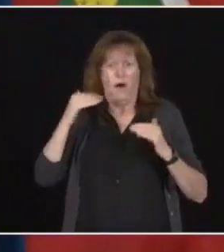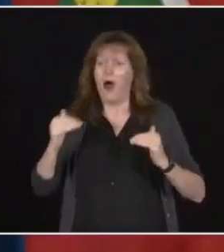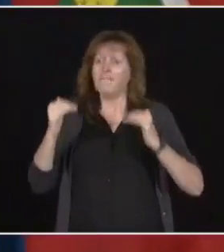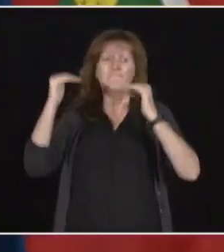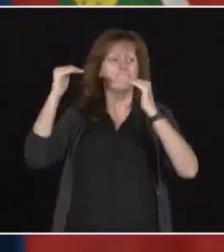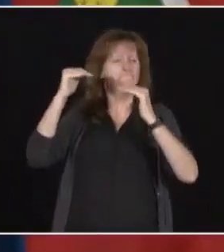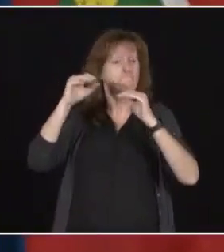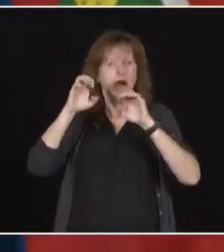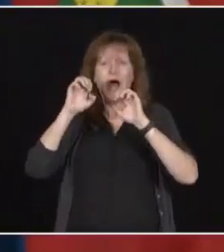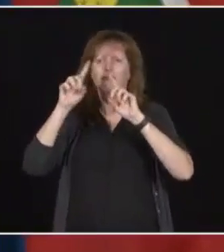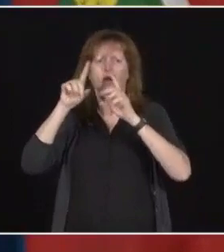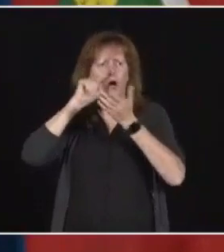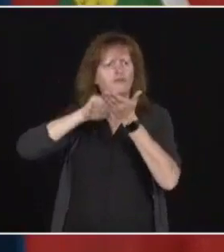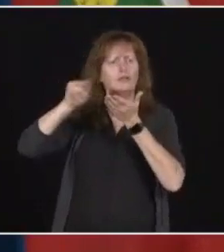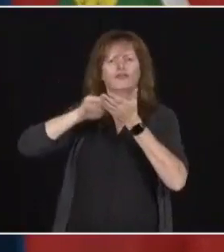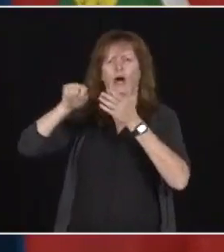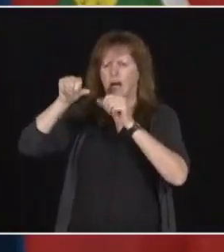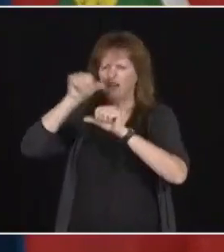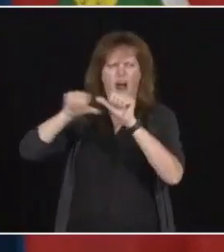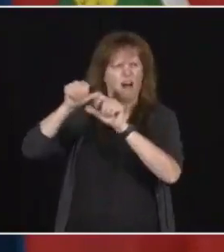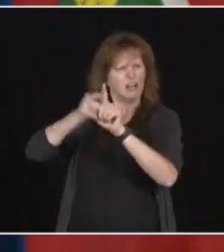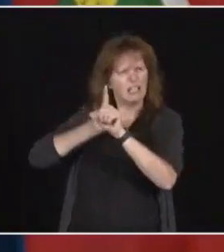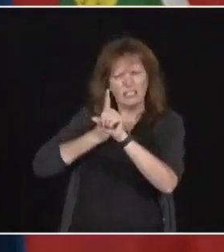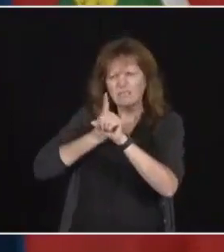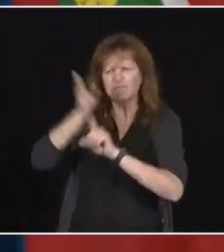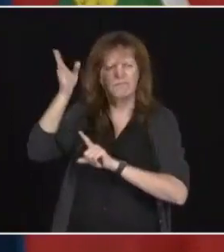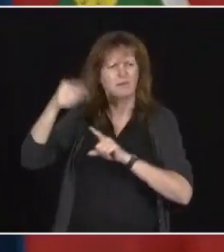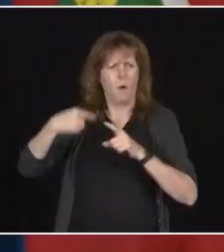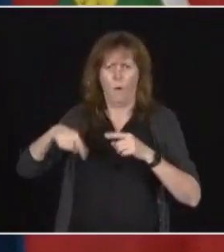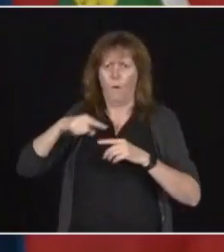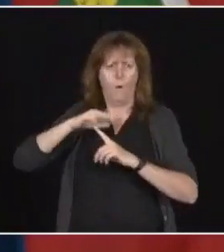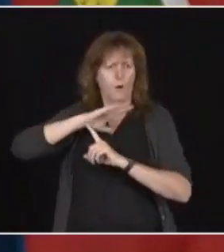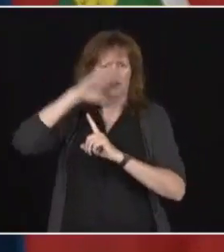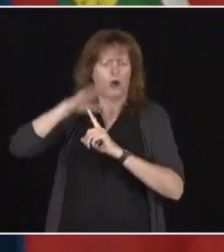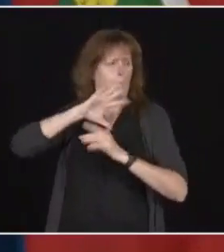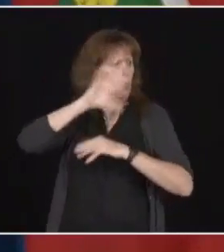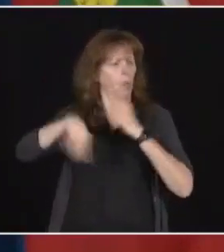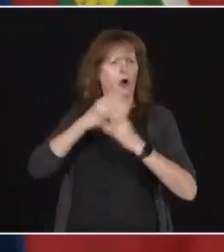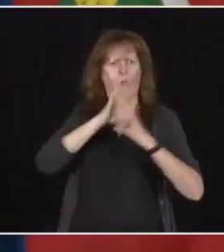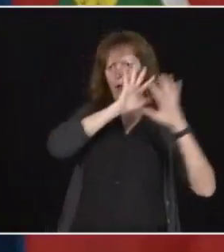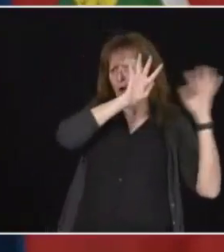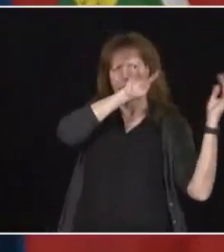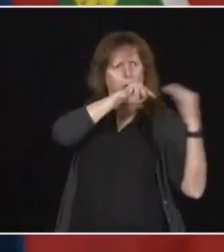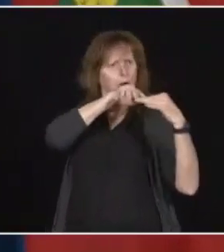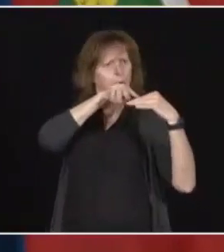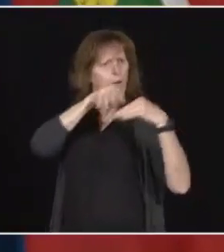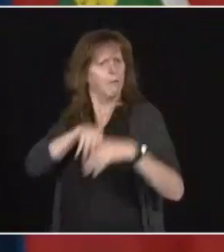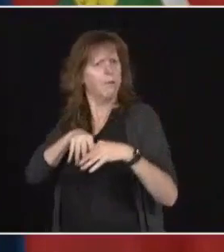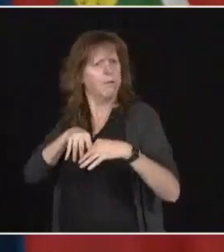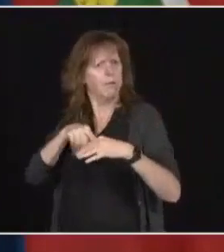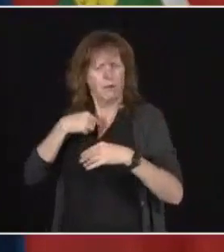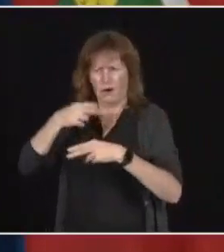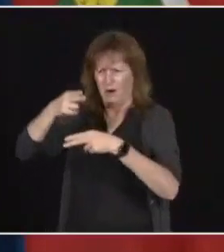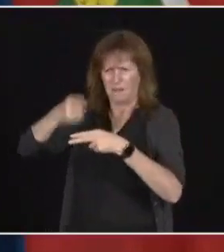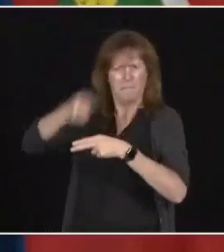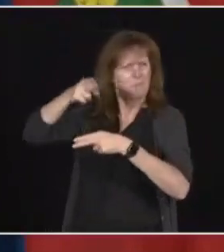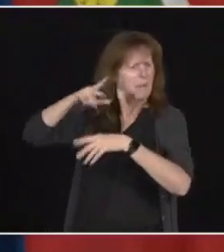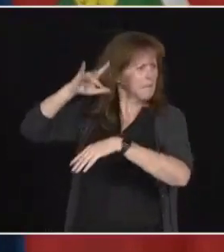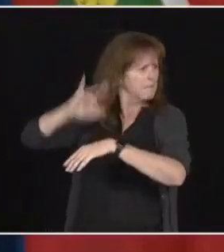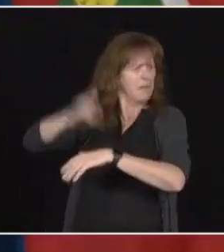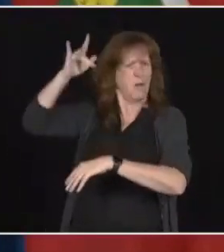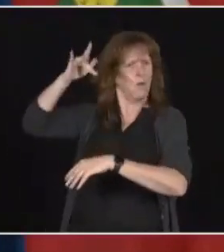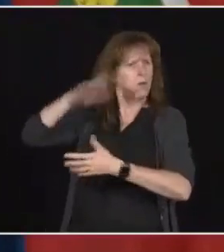sector in Ontario is among the very best in the world, known worldwide for its excellence. But through